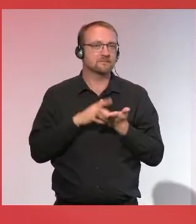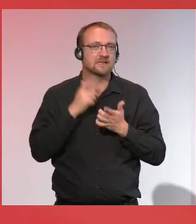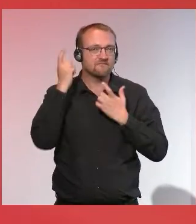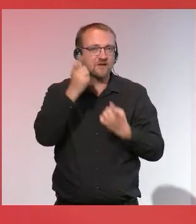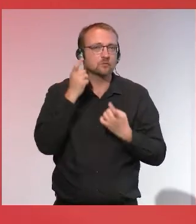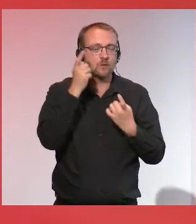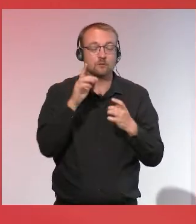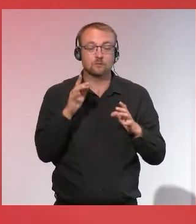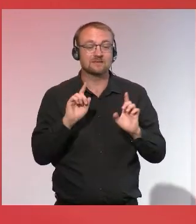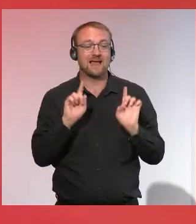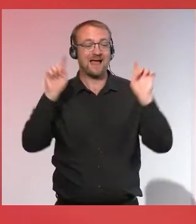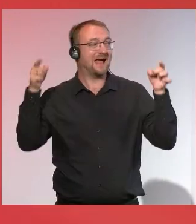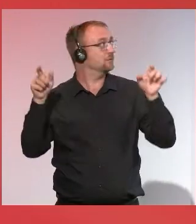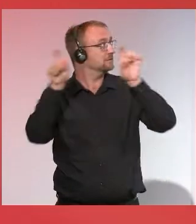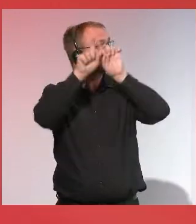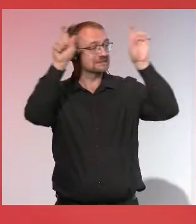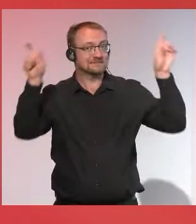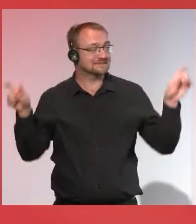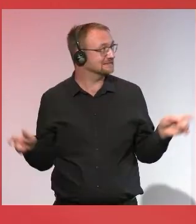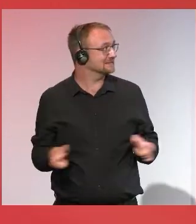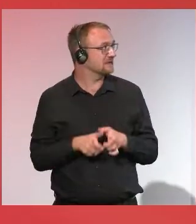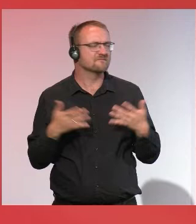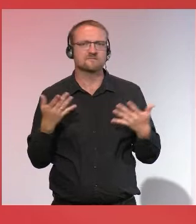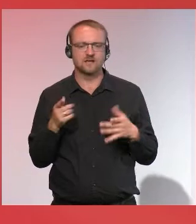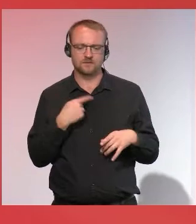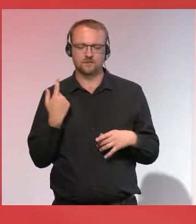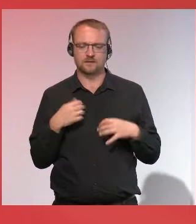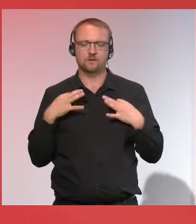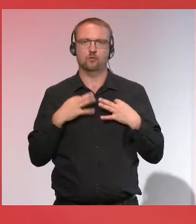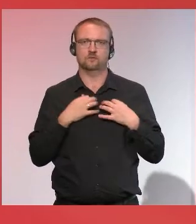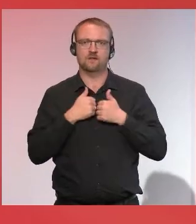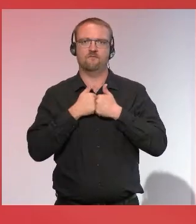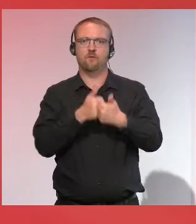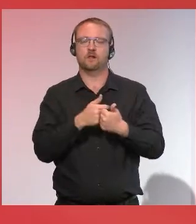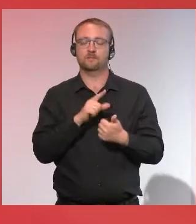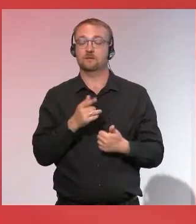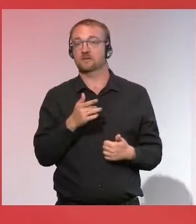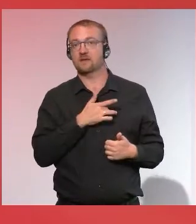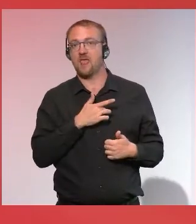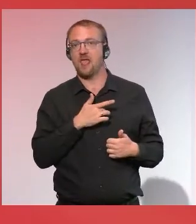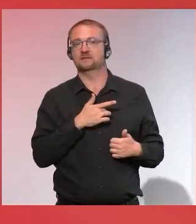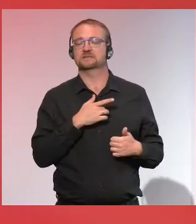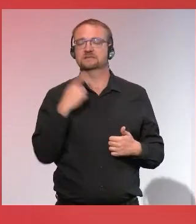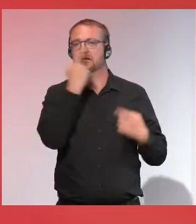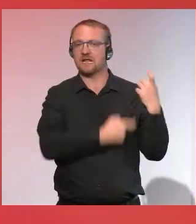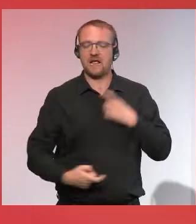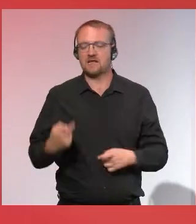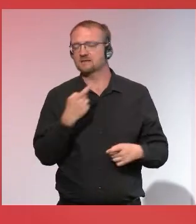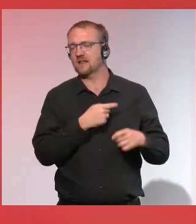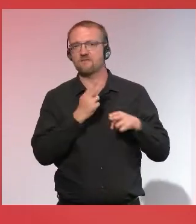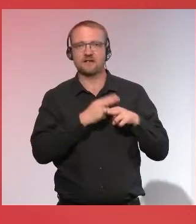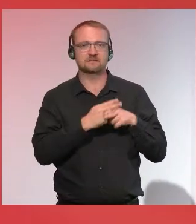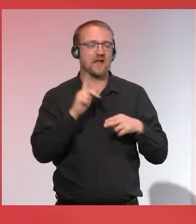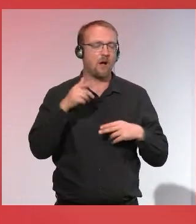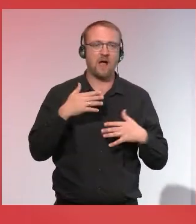our health. So increased cardiovascular disease due to air pollution, increased respiratory disease due to increased allergens,